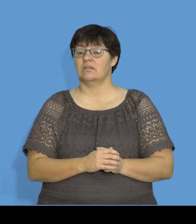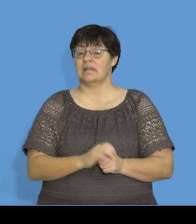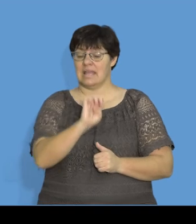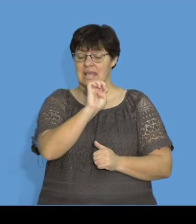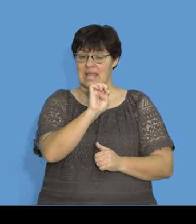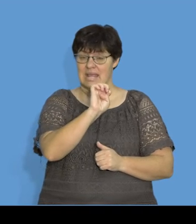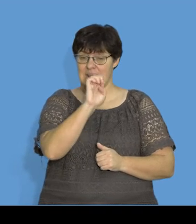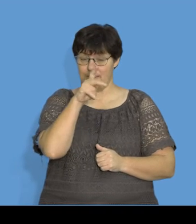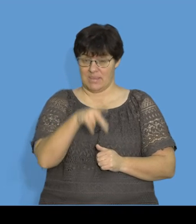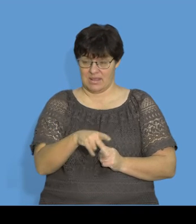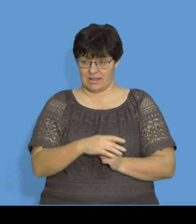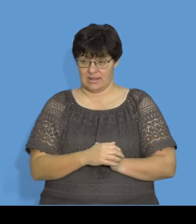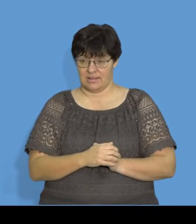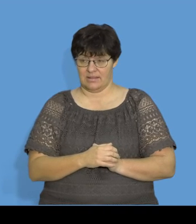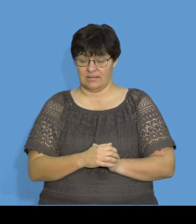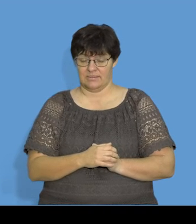potential energy,